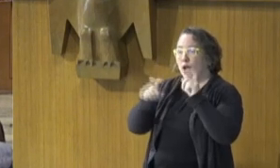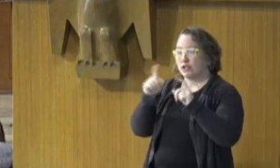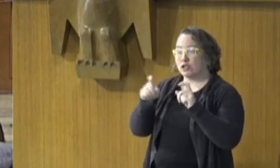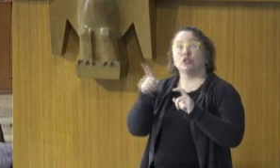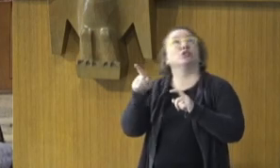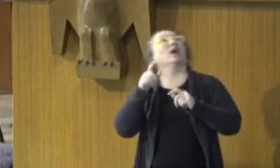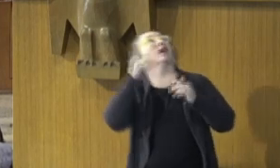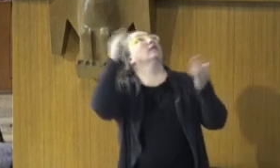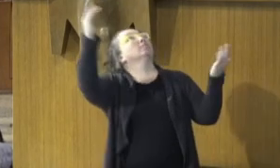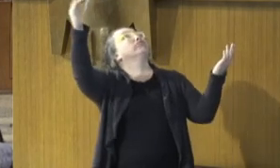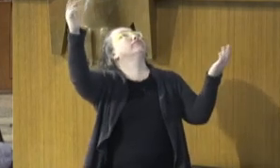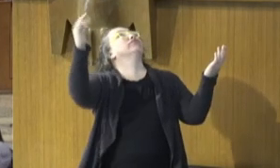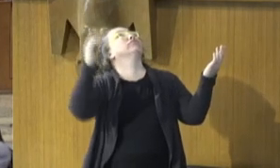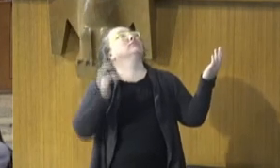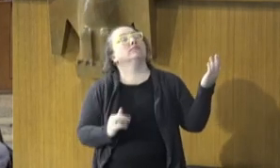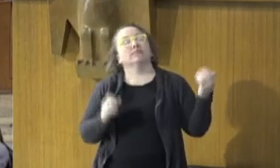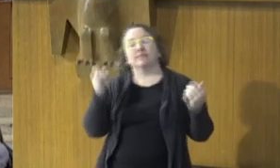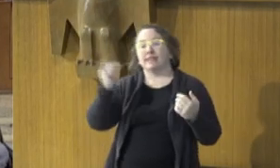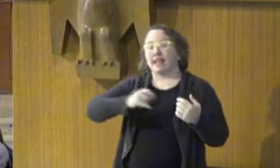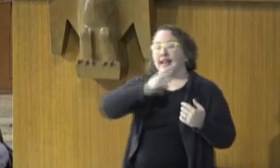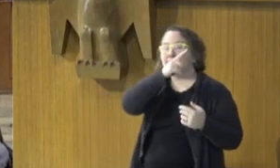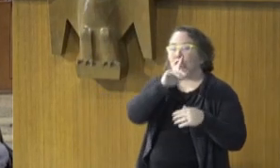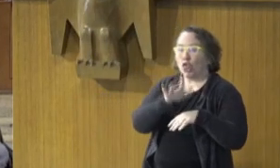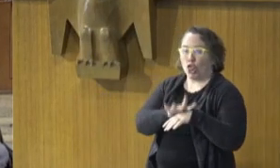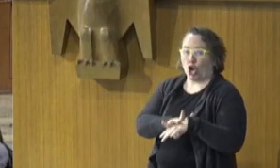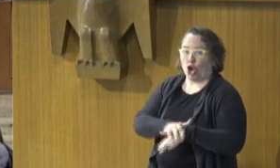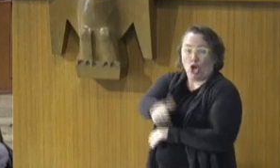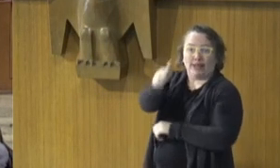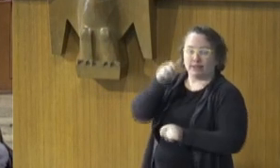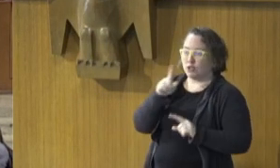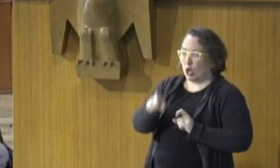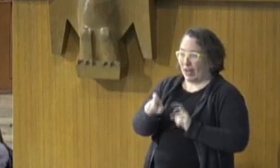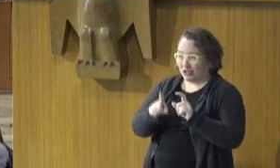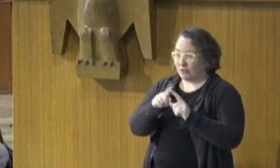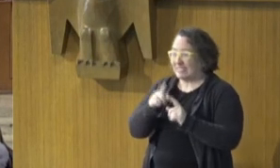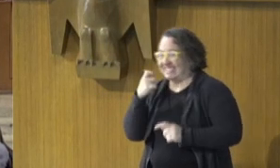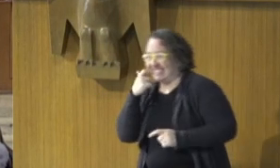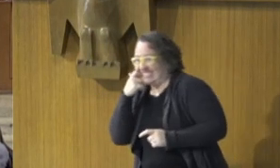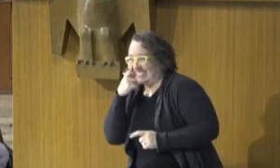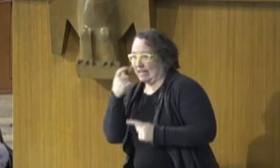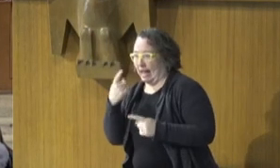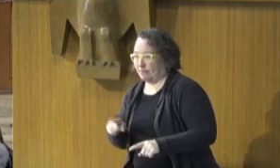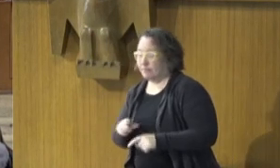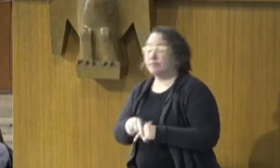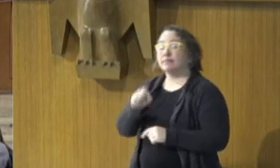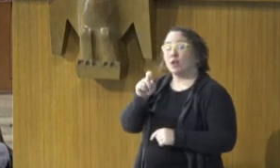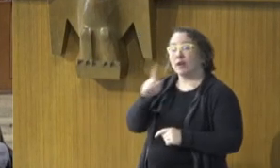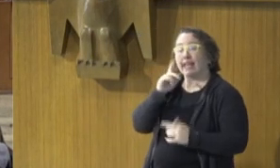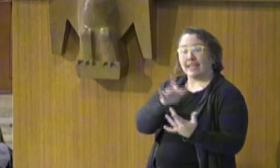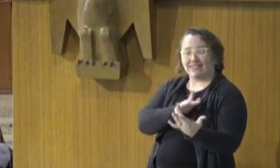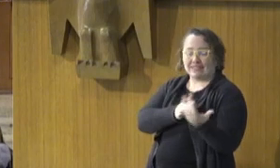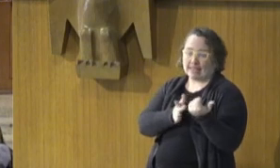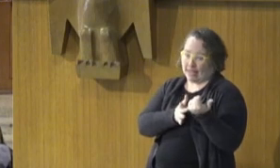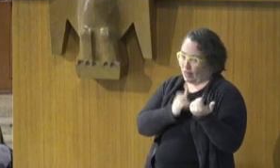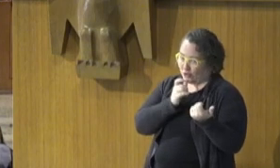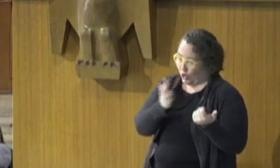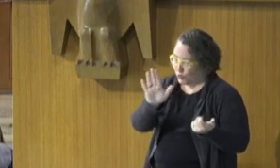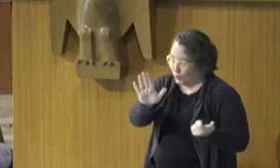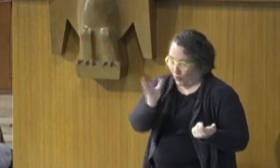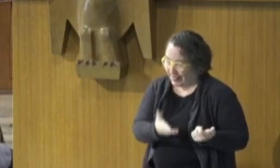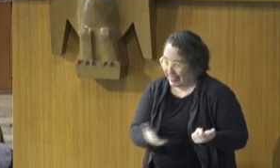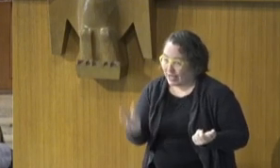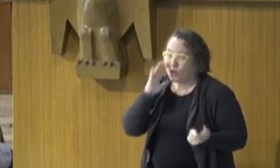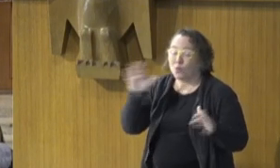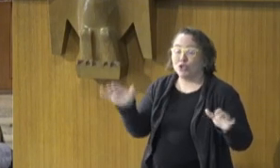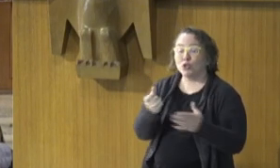can scroll down. I think that's the earliest question, all the way down to the most recent one. And if technology's not your thing, we're going to do this